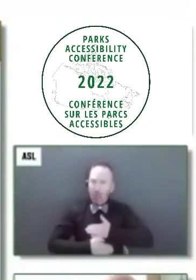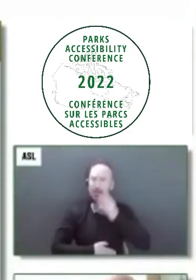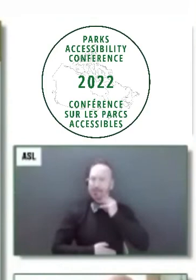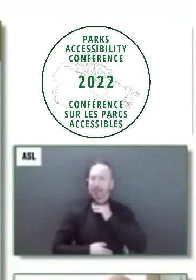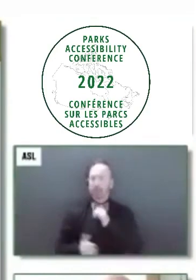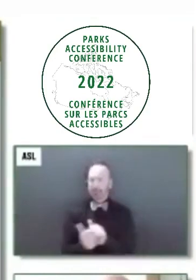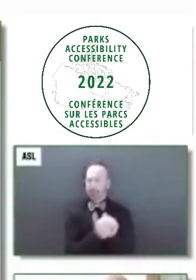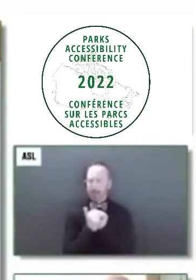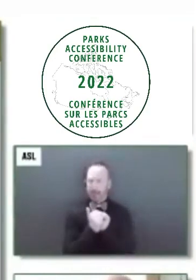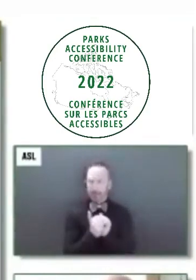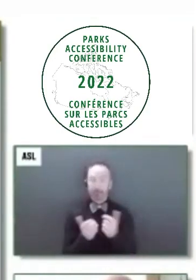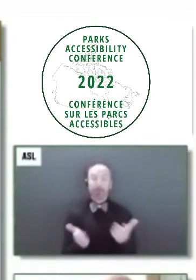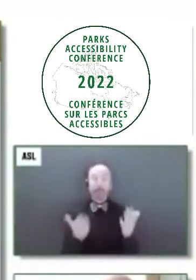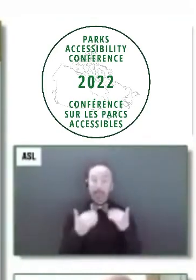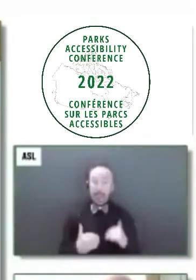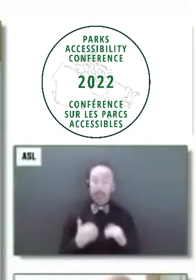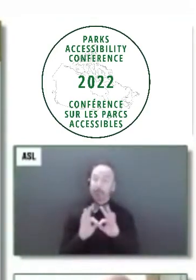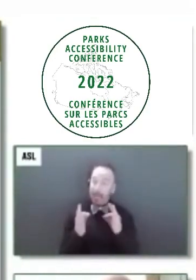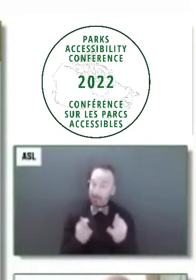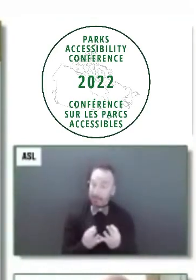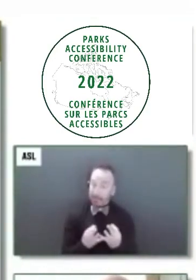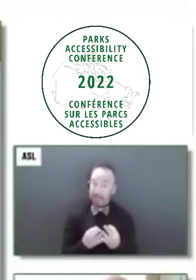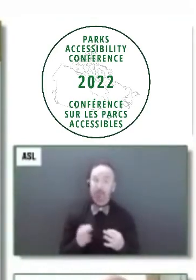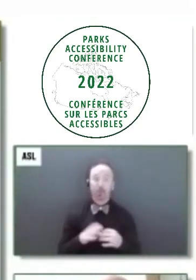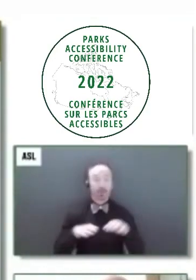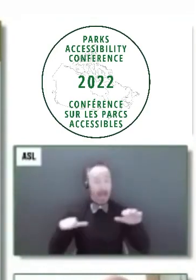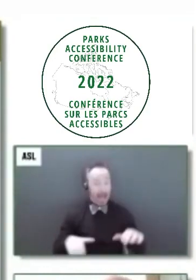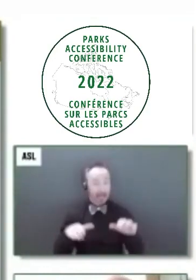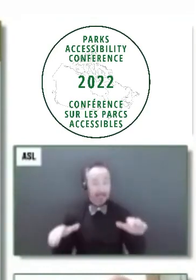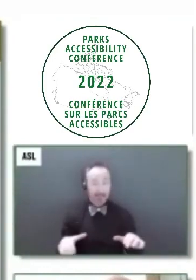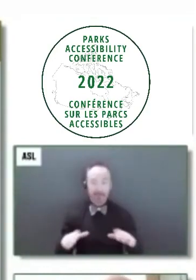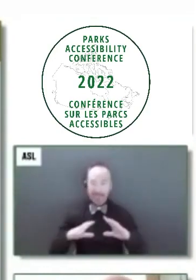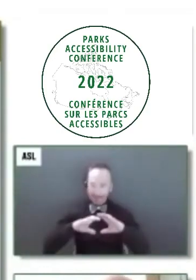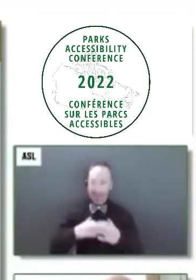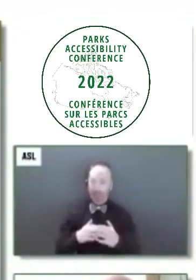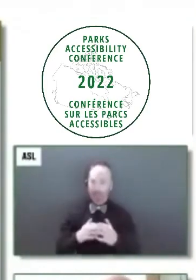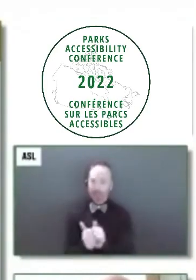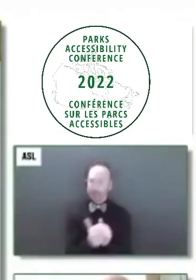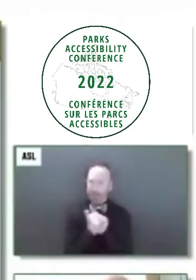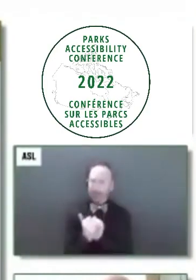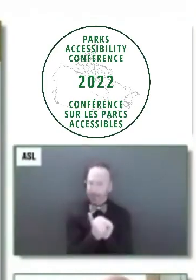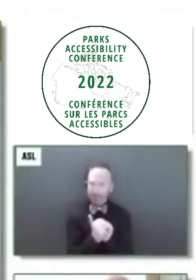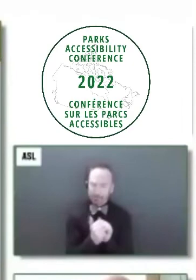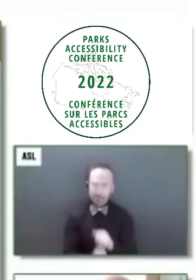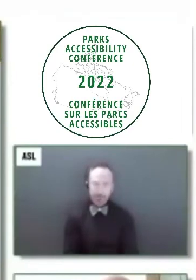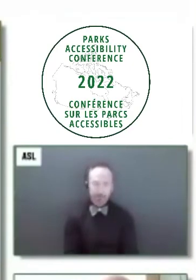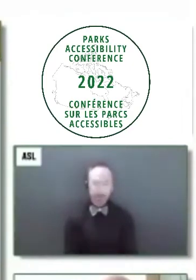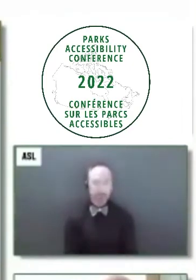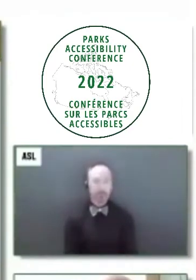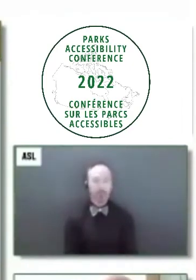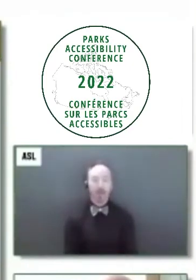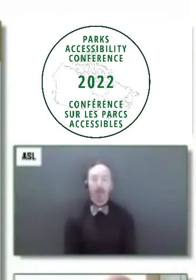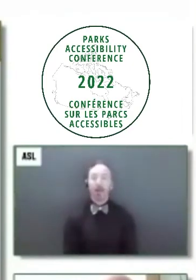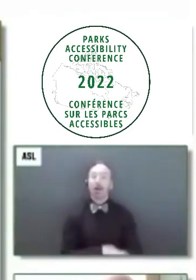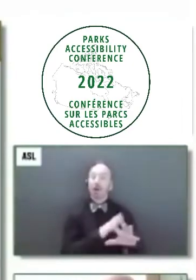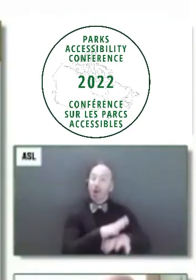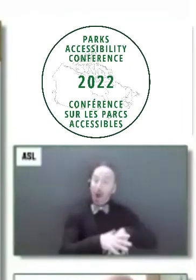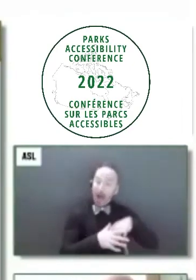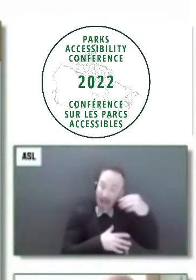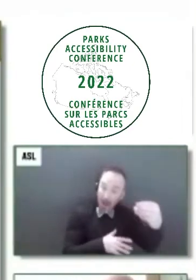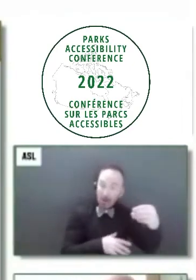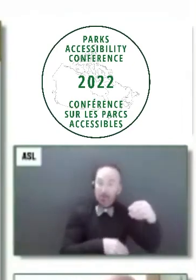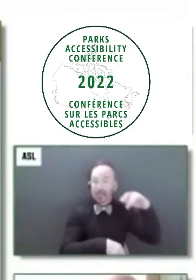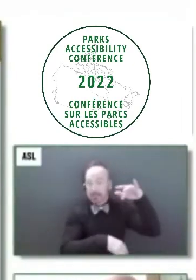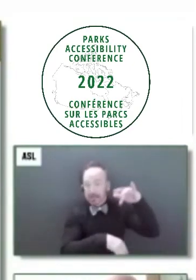Families are able to be active together and take part in excursions and with